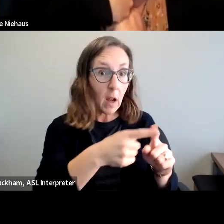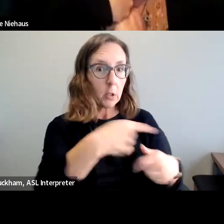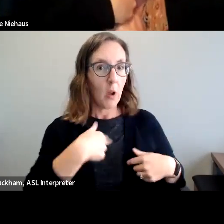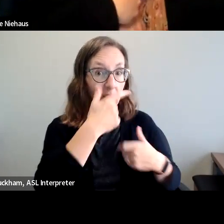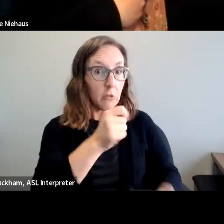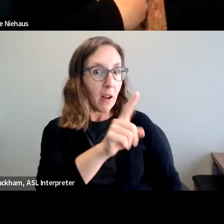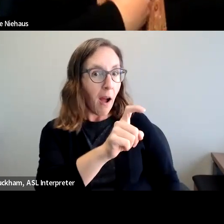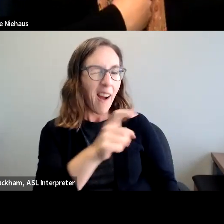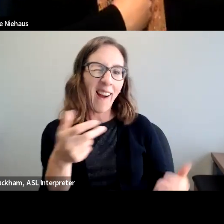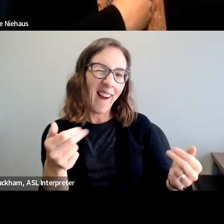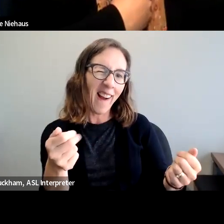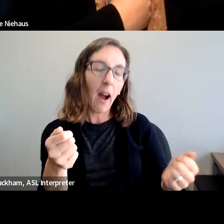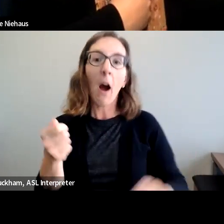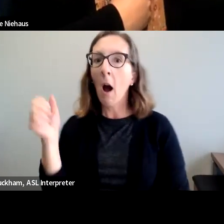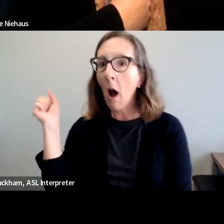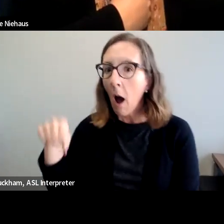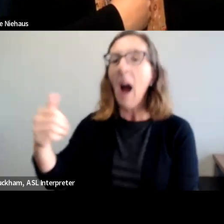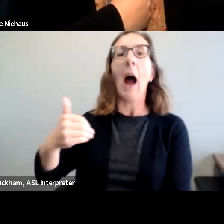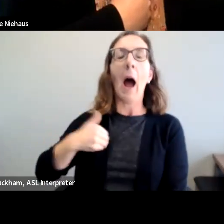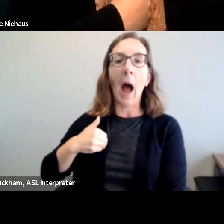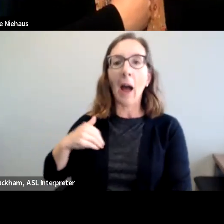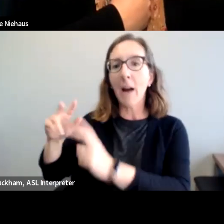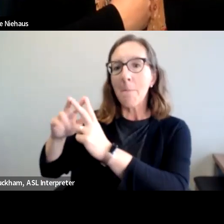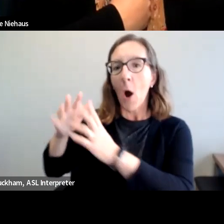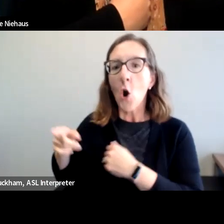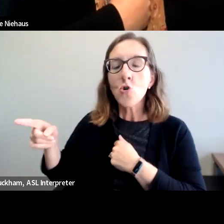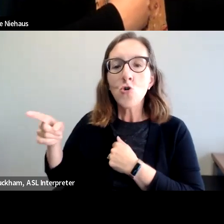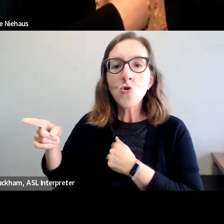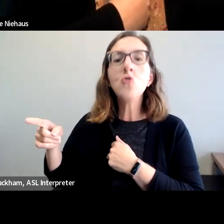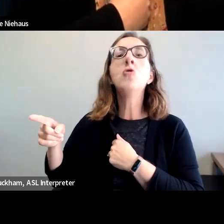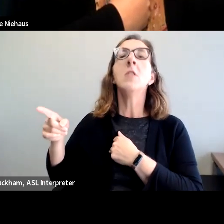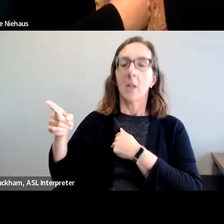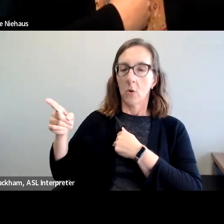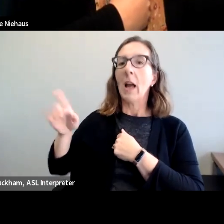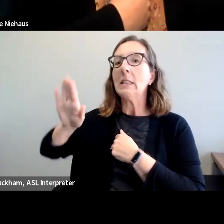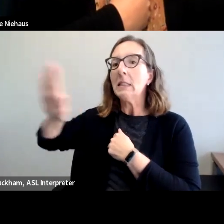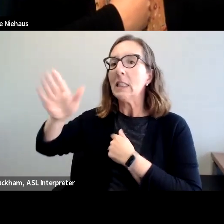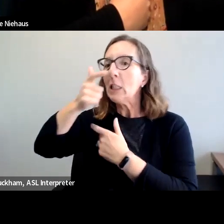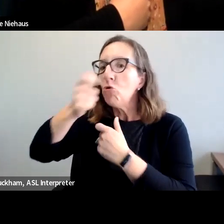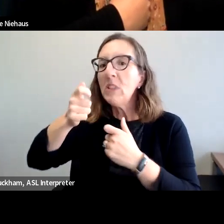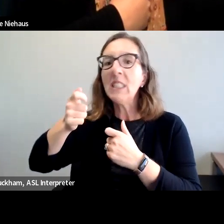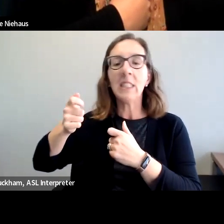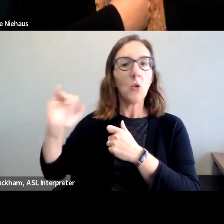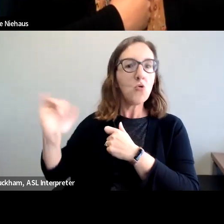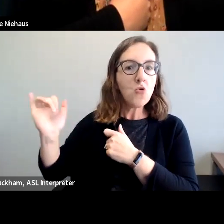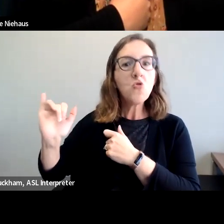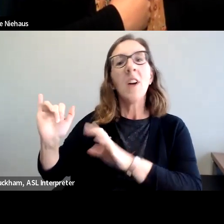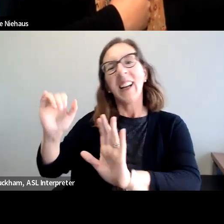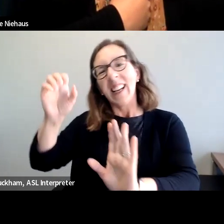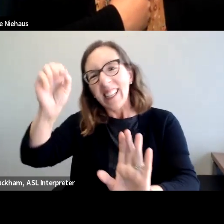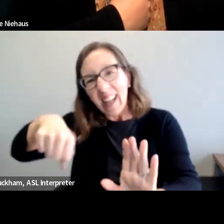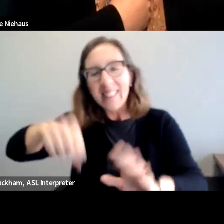Yes. Oh my goodness. And I have a partner that has people that he works with that I get to see and things like that. So